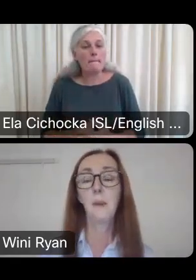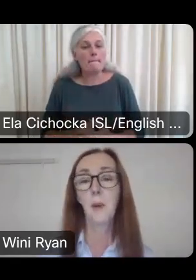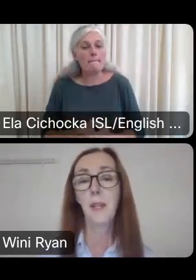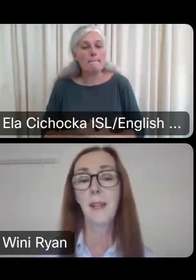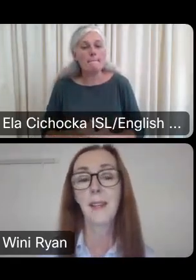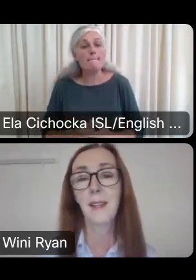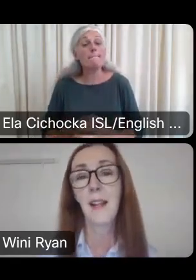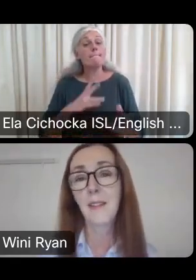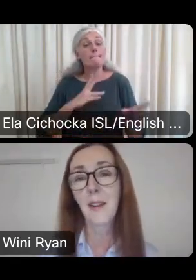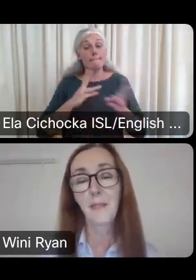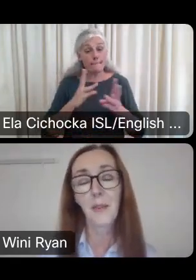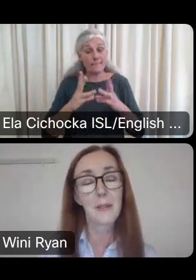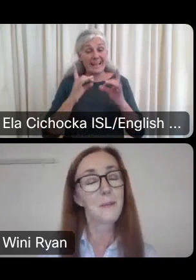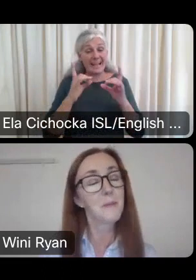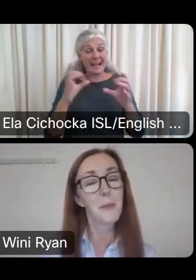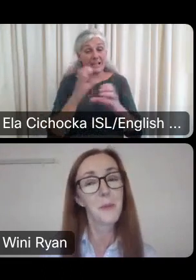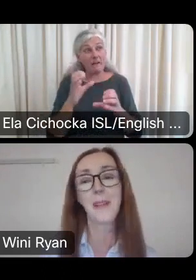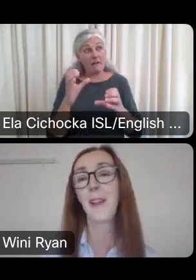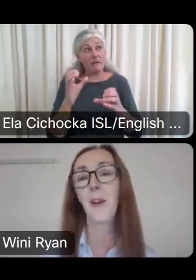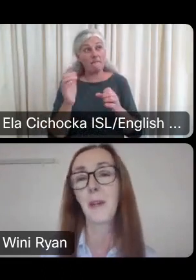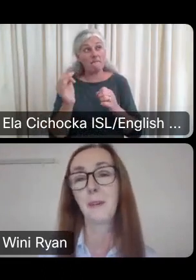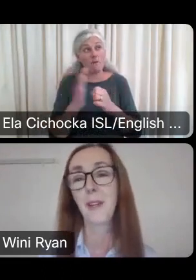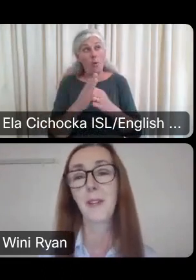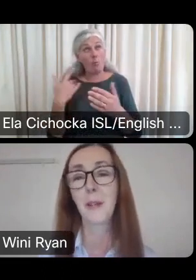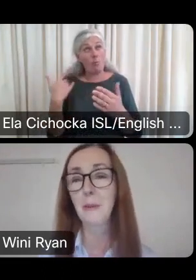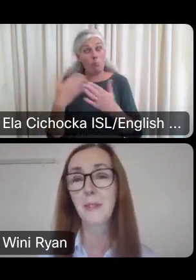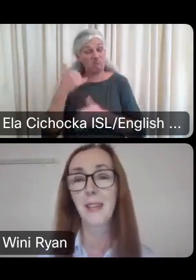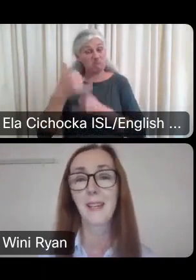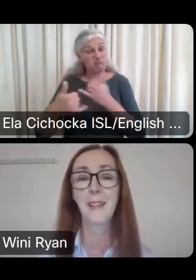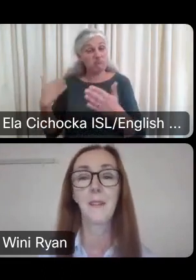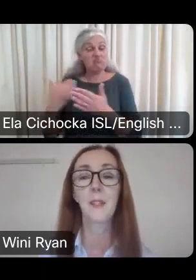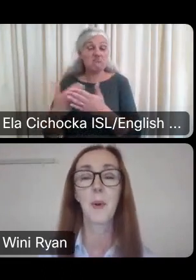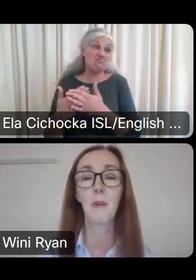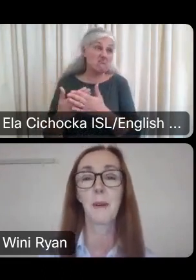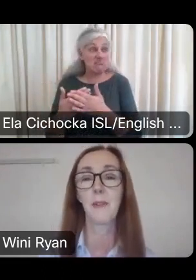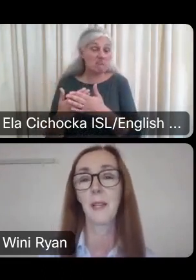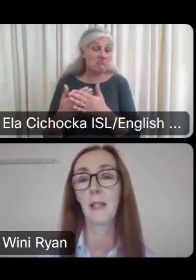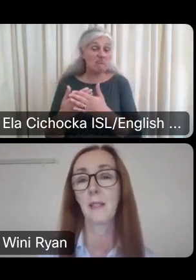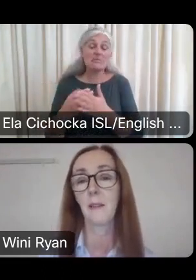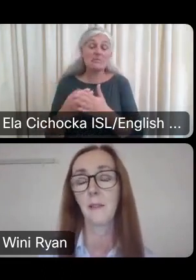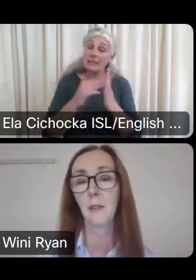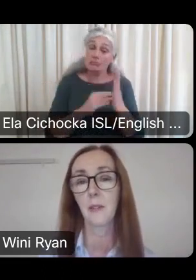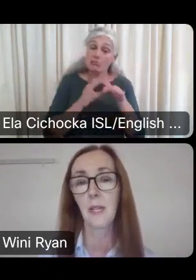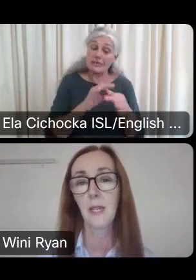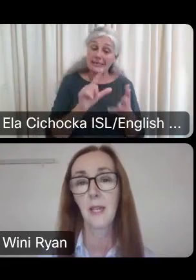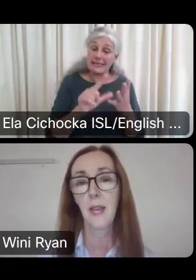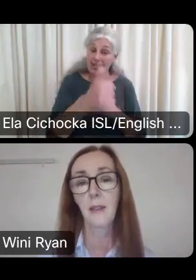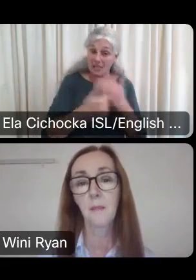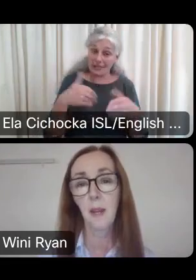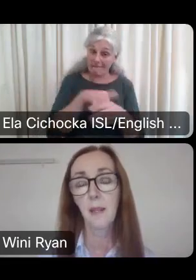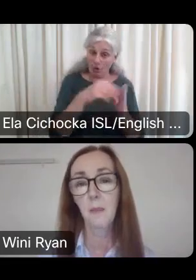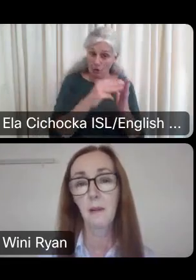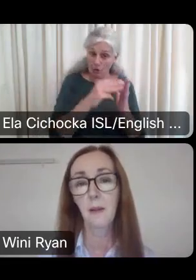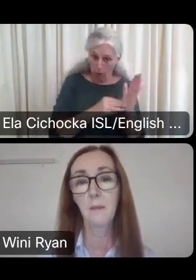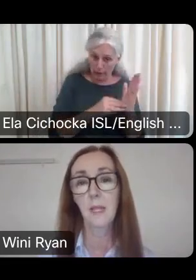I've been working in healthcare for a long number of years, I won't say, and on this program for the last 7 years. And